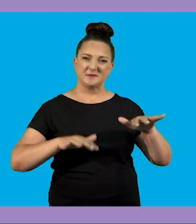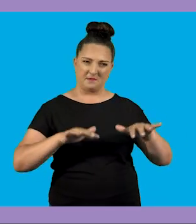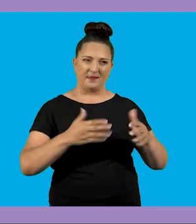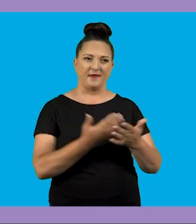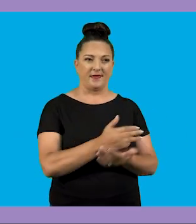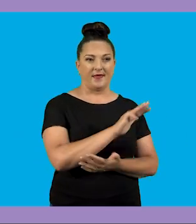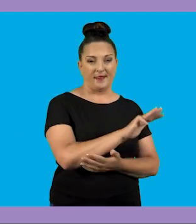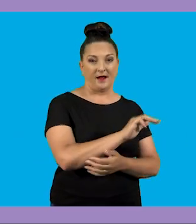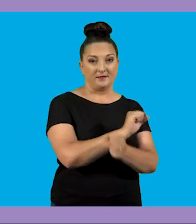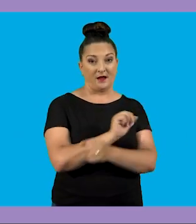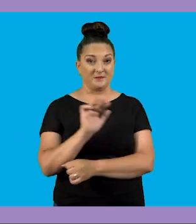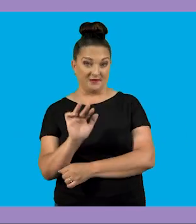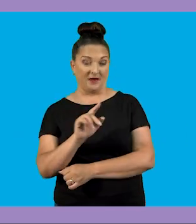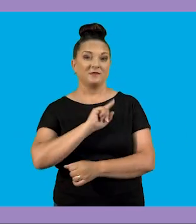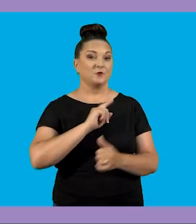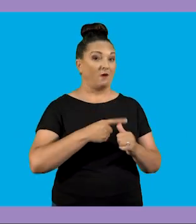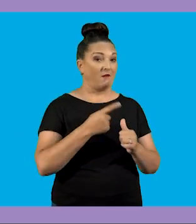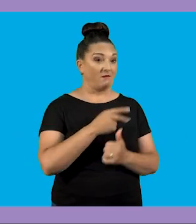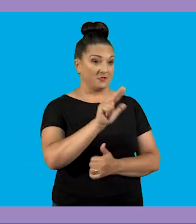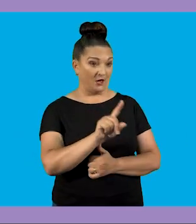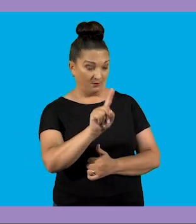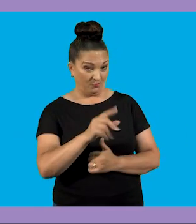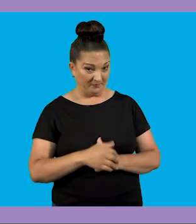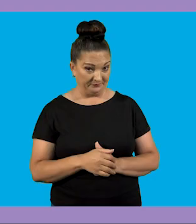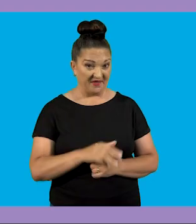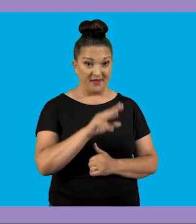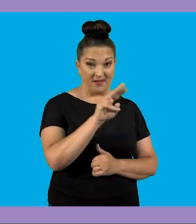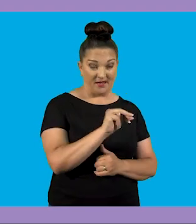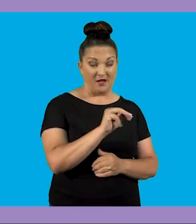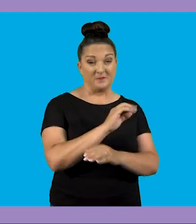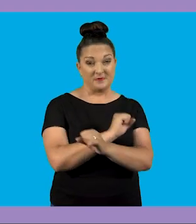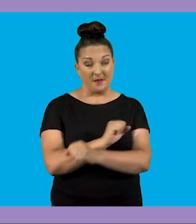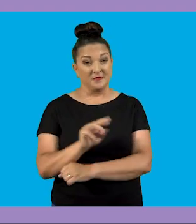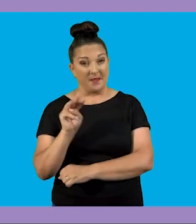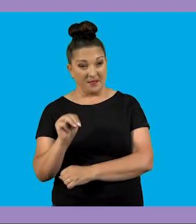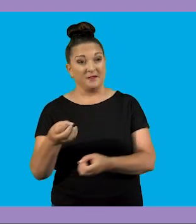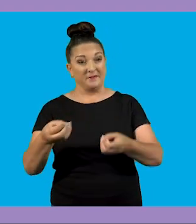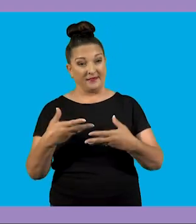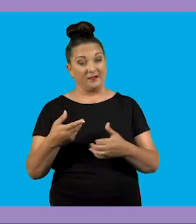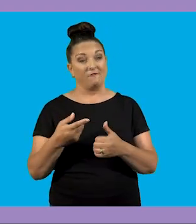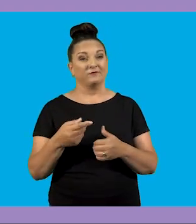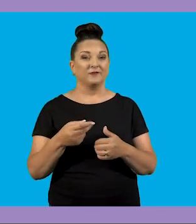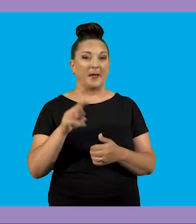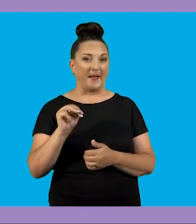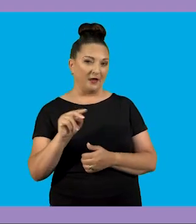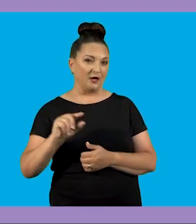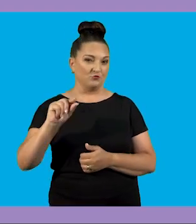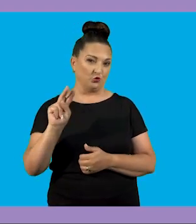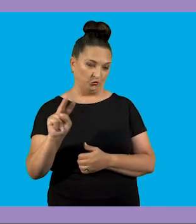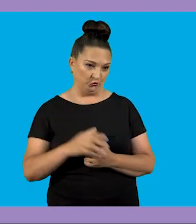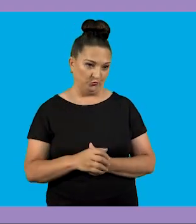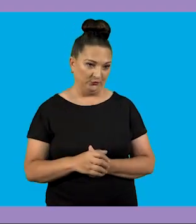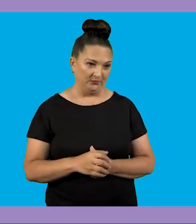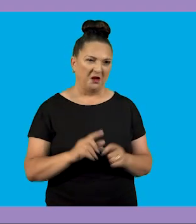similar. 9 times 9 gives us 81, and m times m gives us m squared.